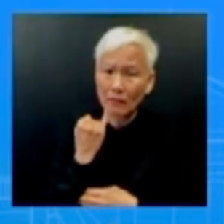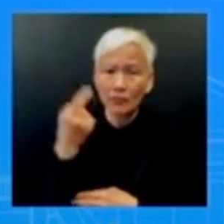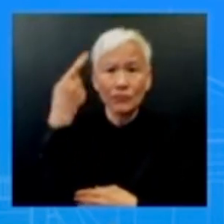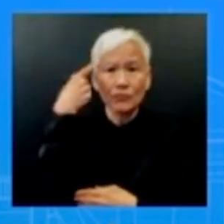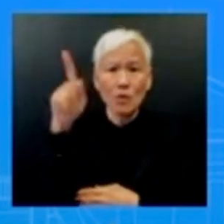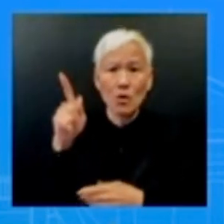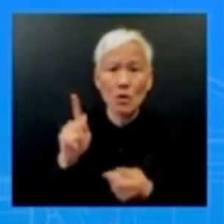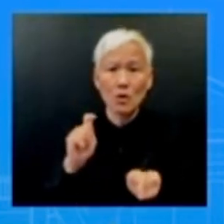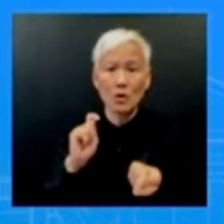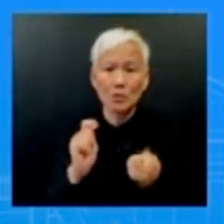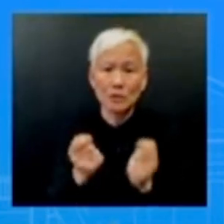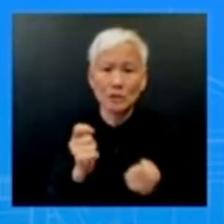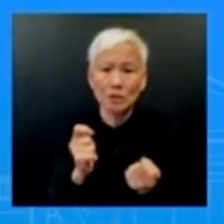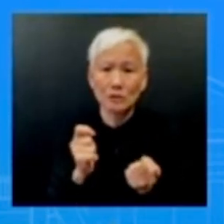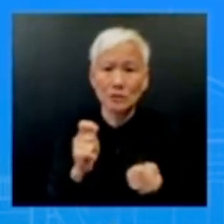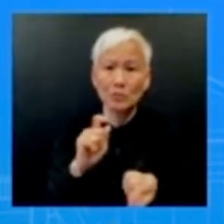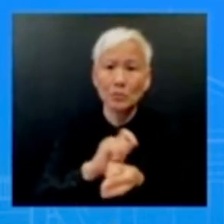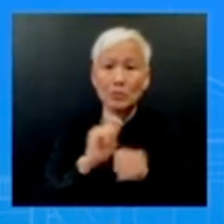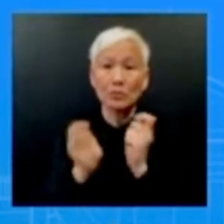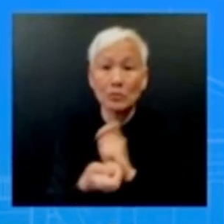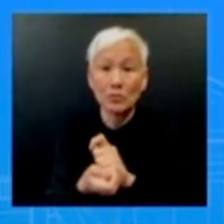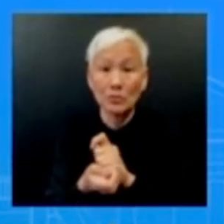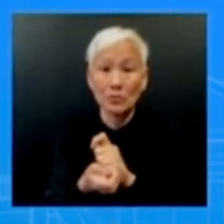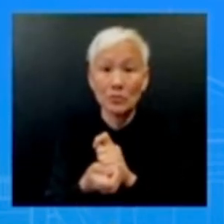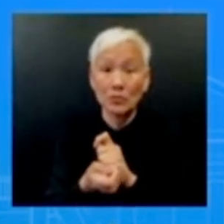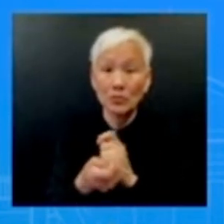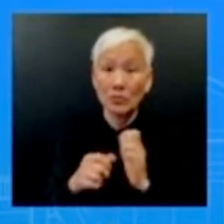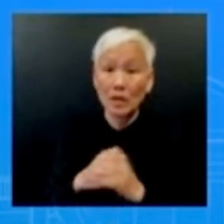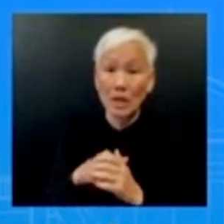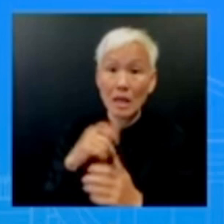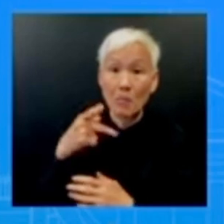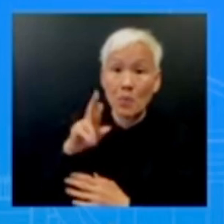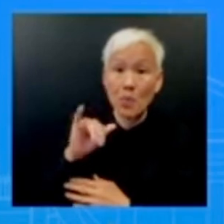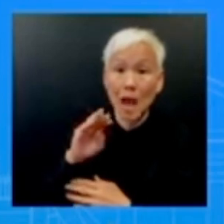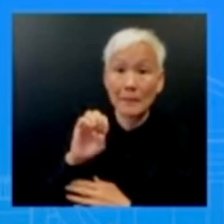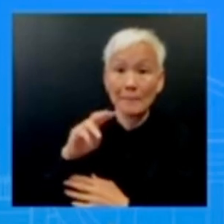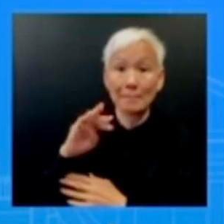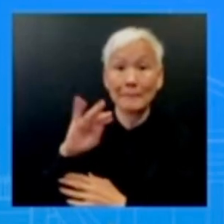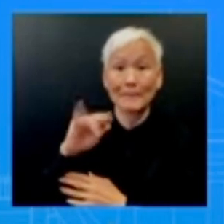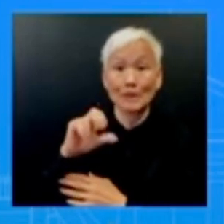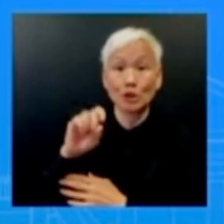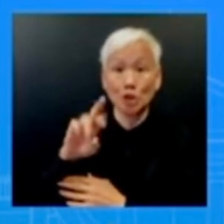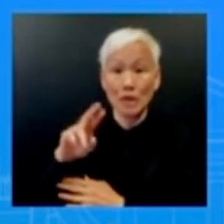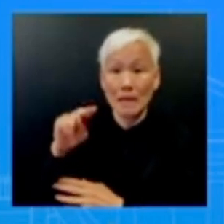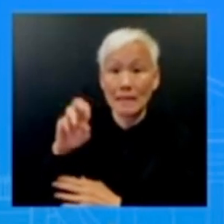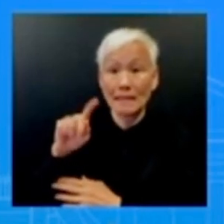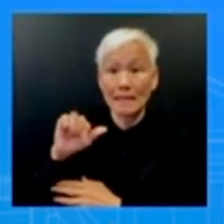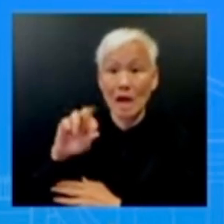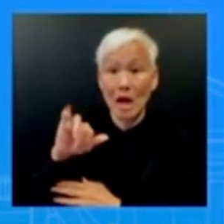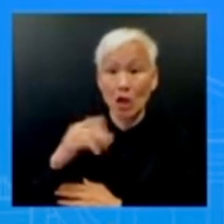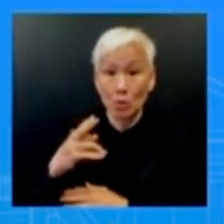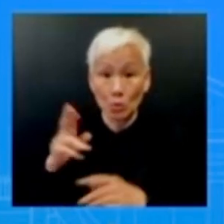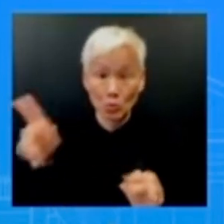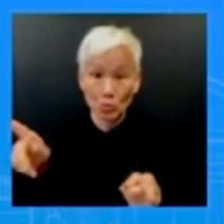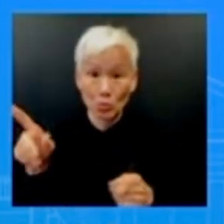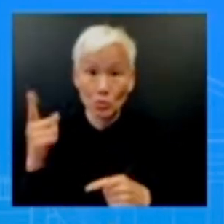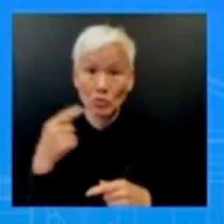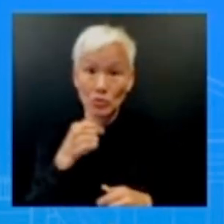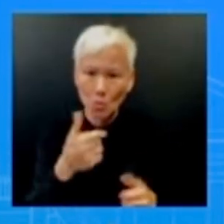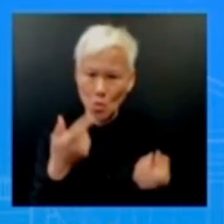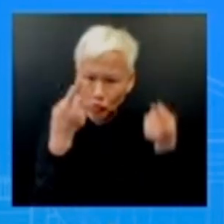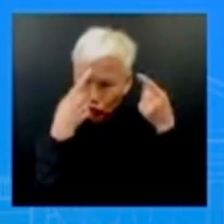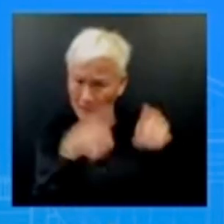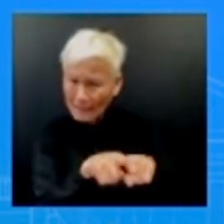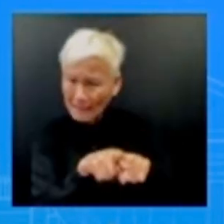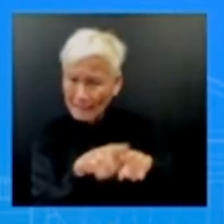Minister Netanyahu and his critics agree on some key things, but not others. How do you assess the situation? Well, we're glad that they're talking.